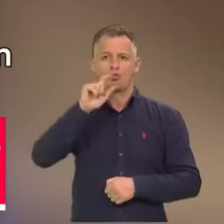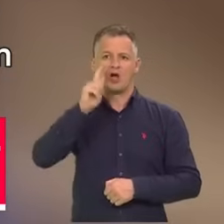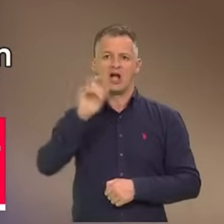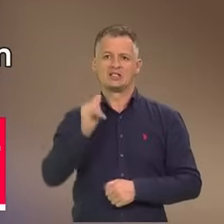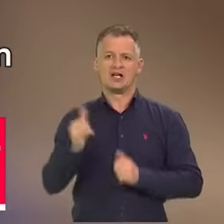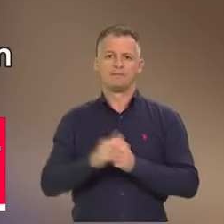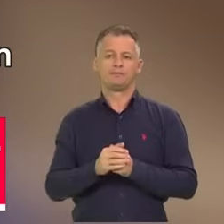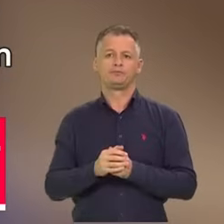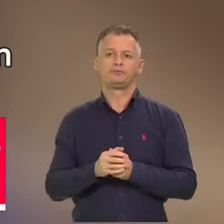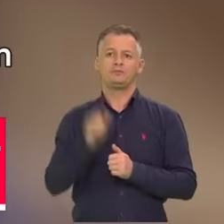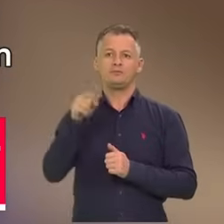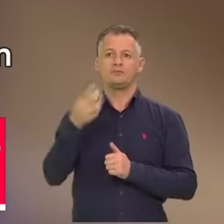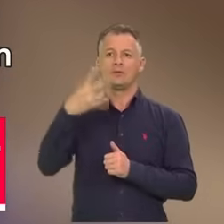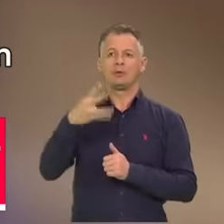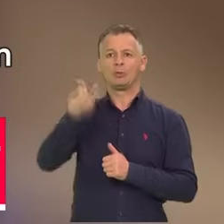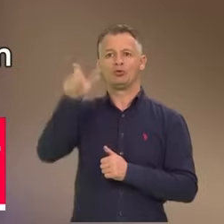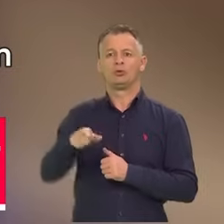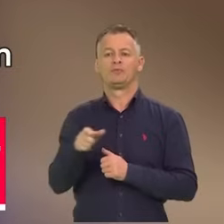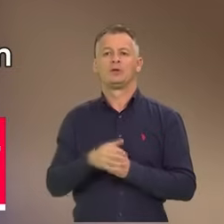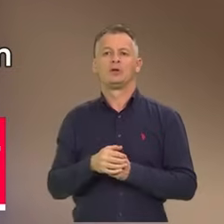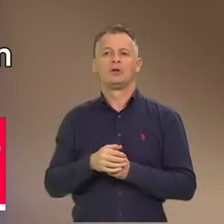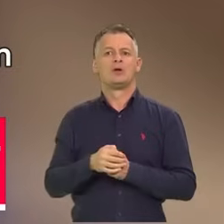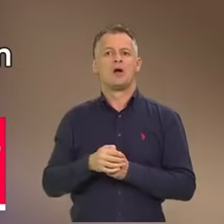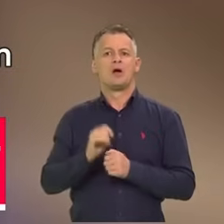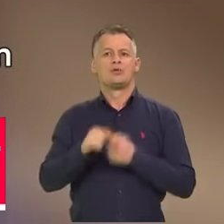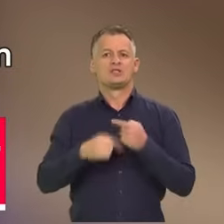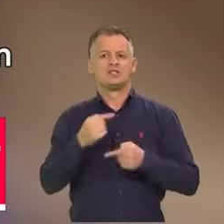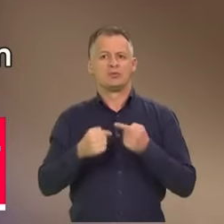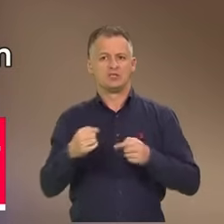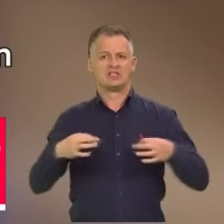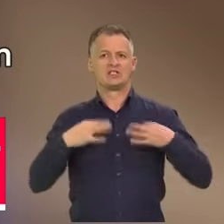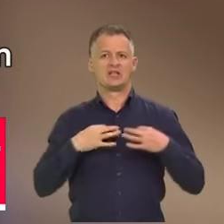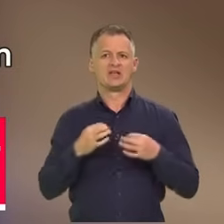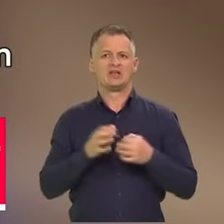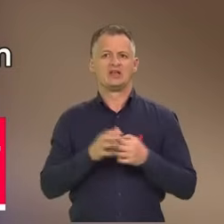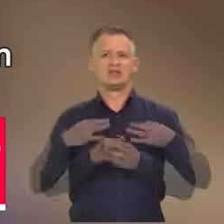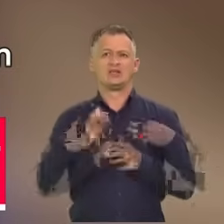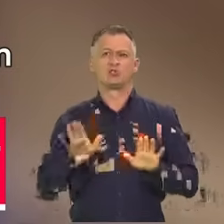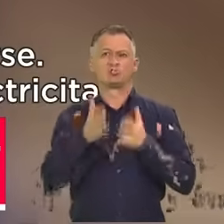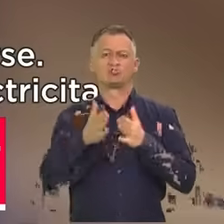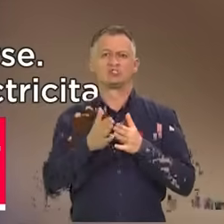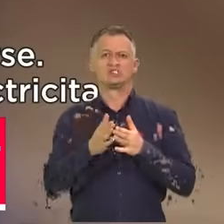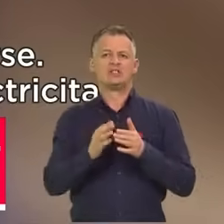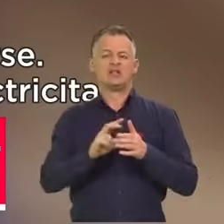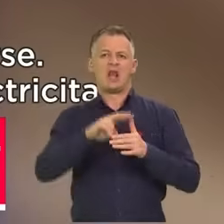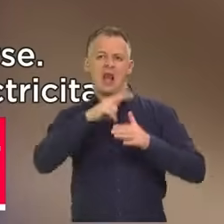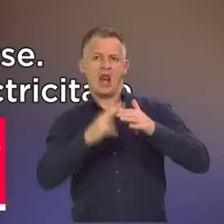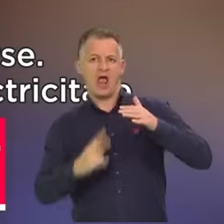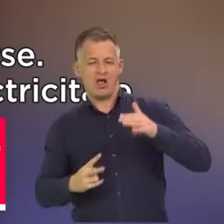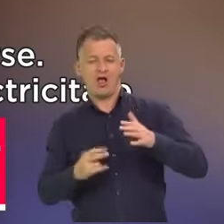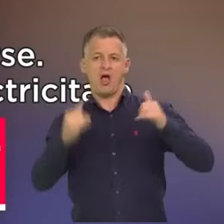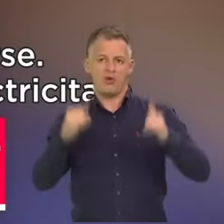Gaza City. These 400 have completely overwhelmed an already drowning health